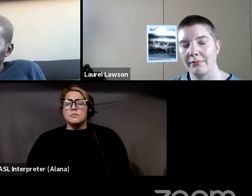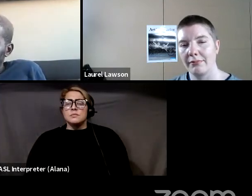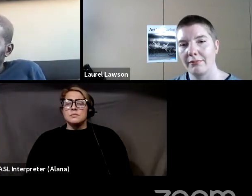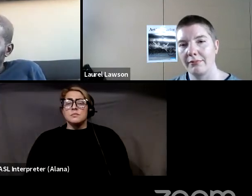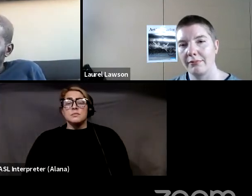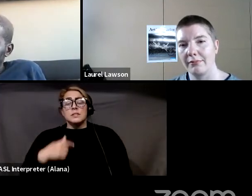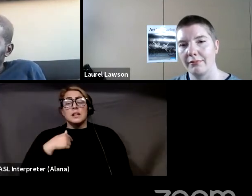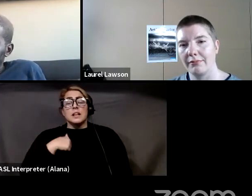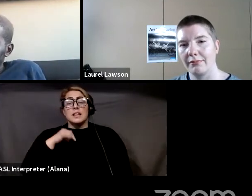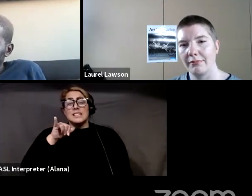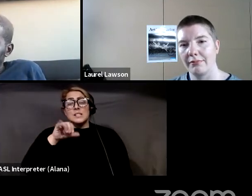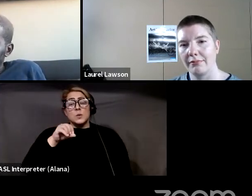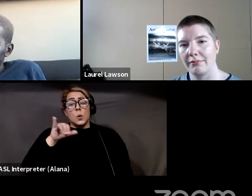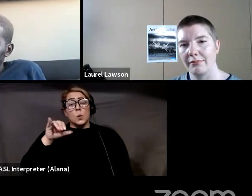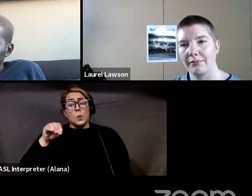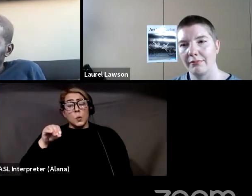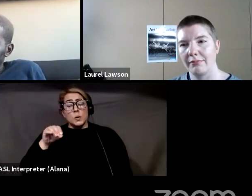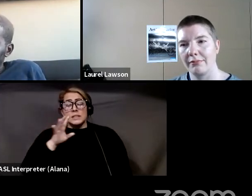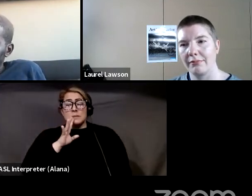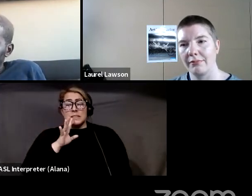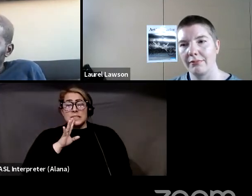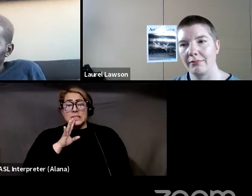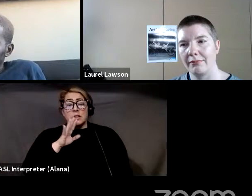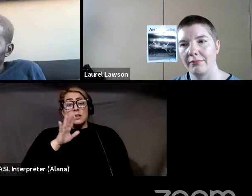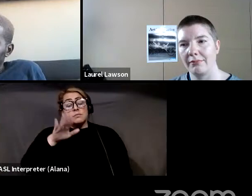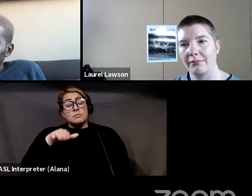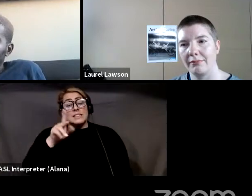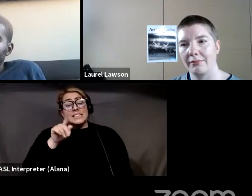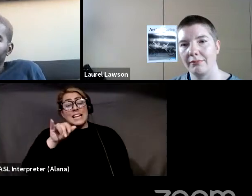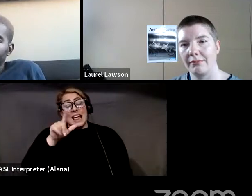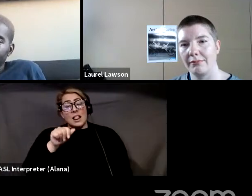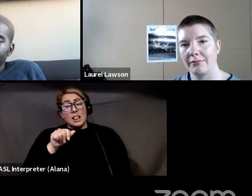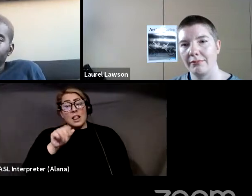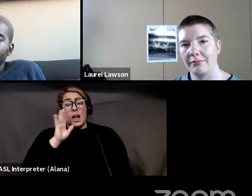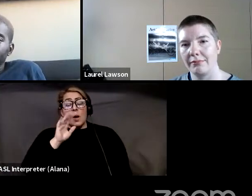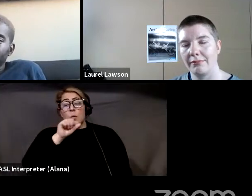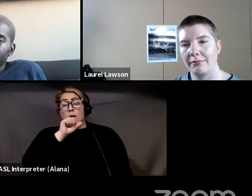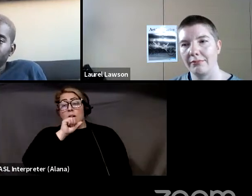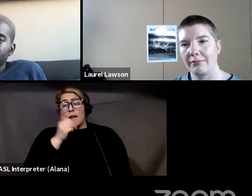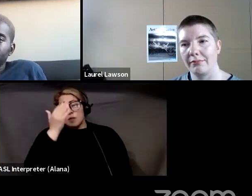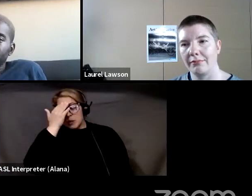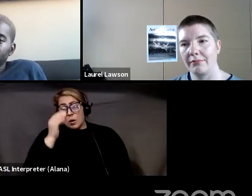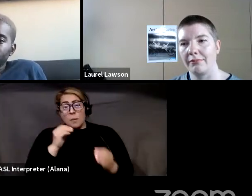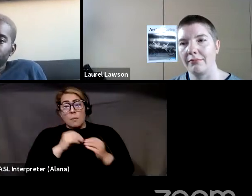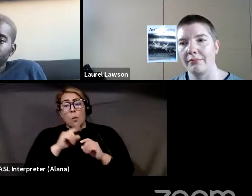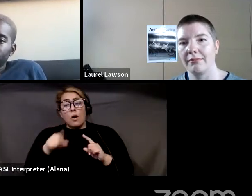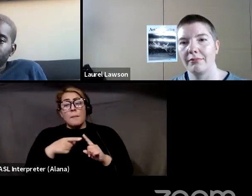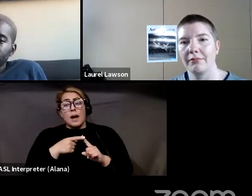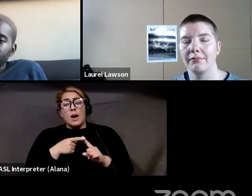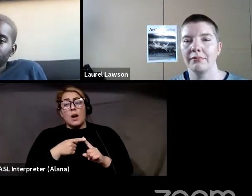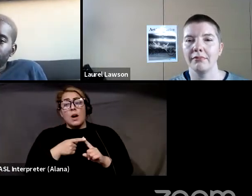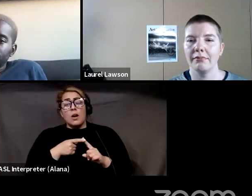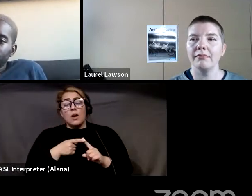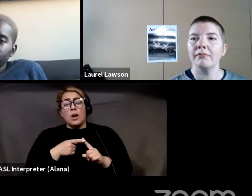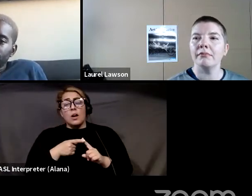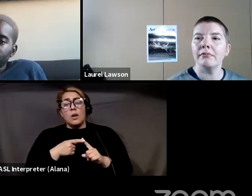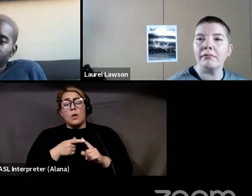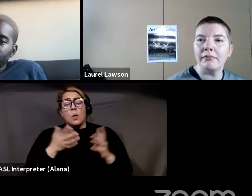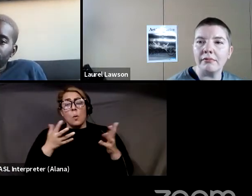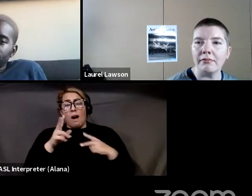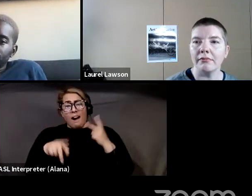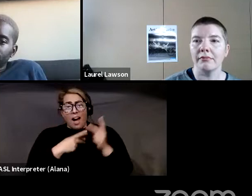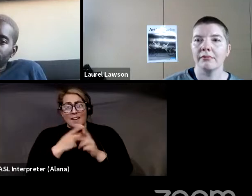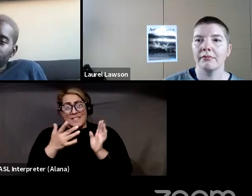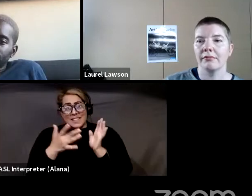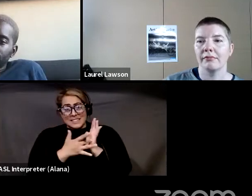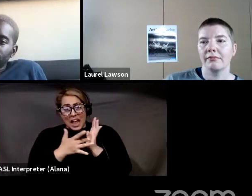This is Yo-Yo speaking. Kayla, I would love to know more about, yeah, like what kinds of